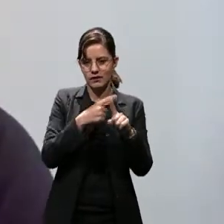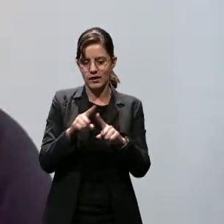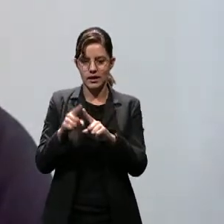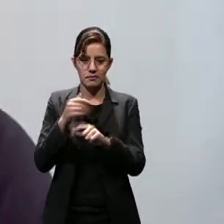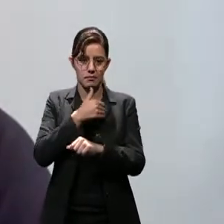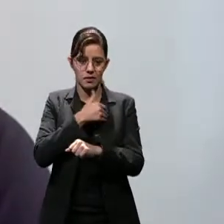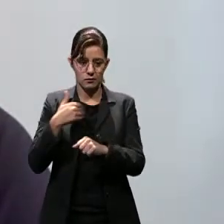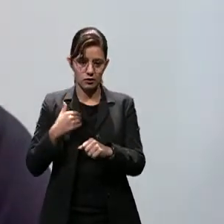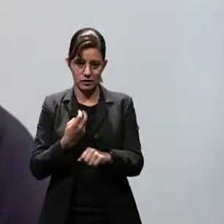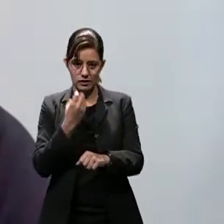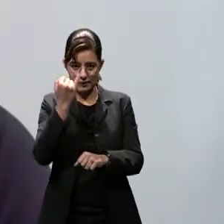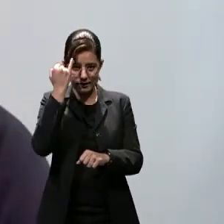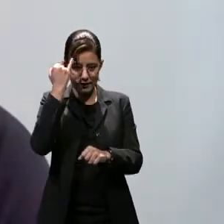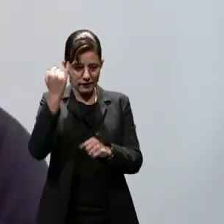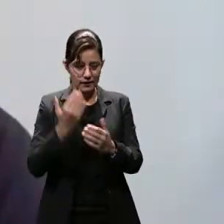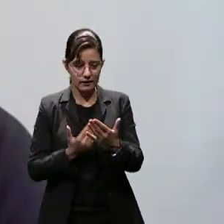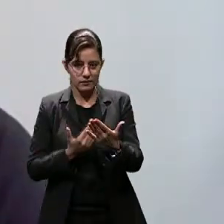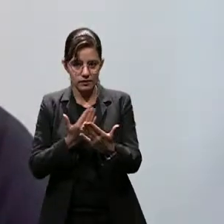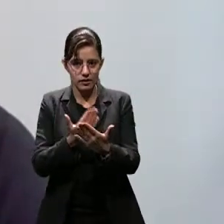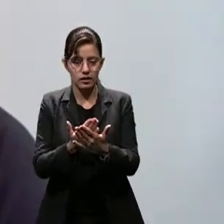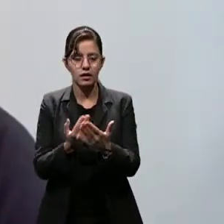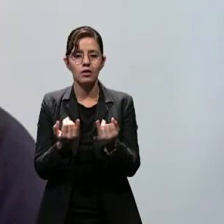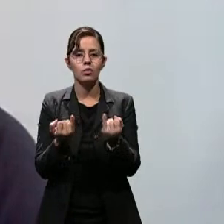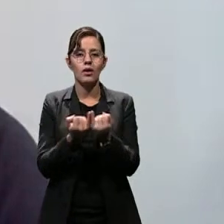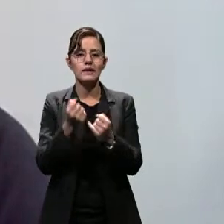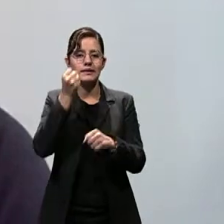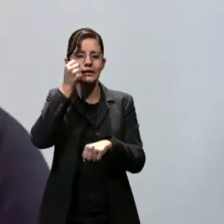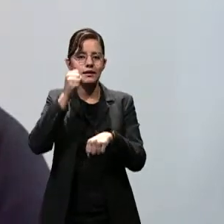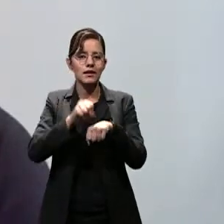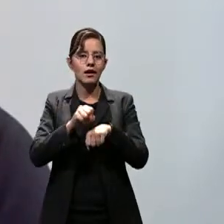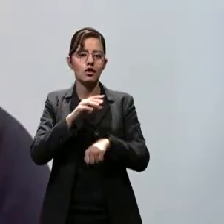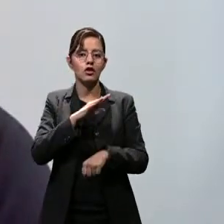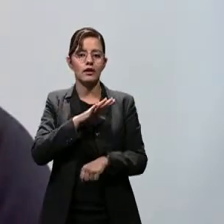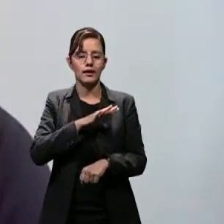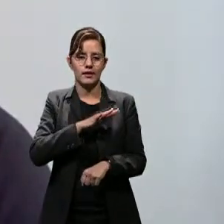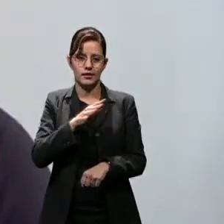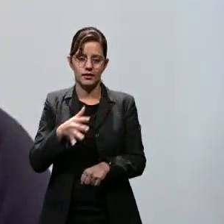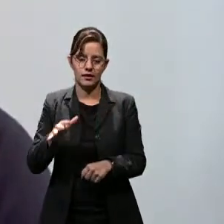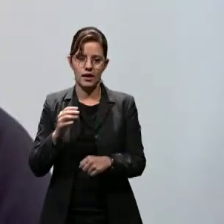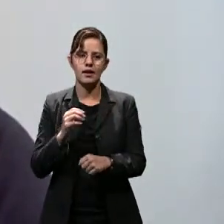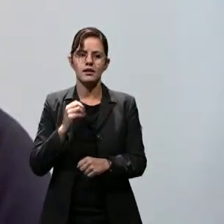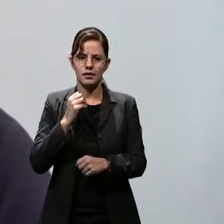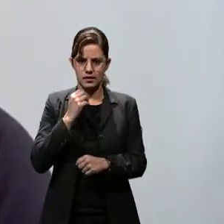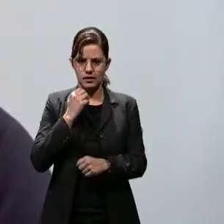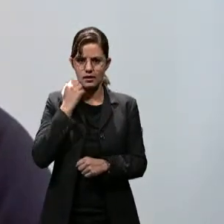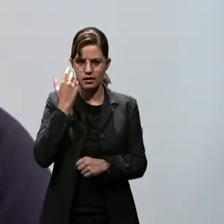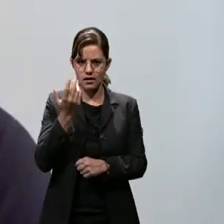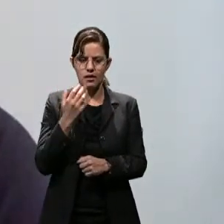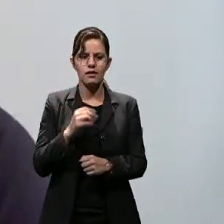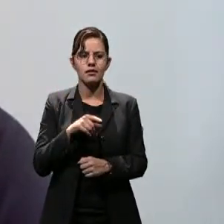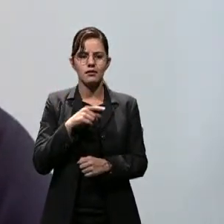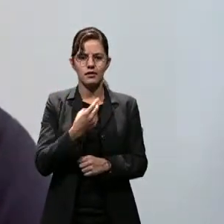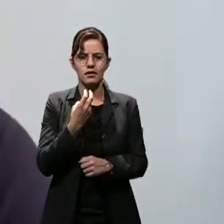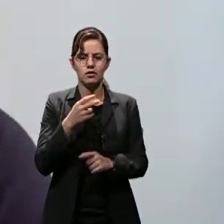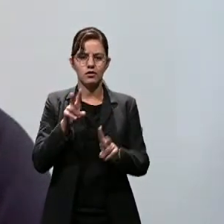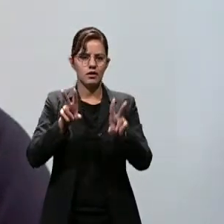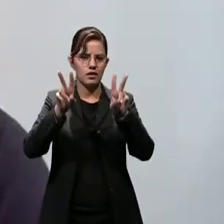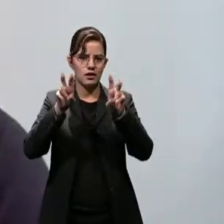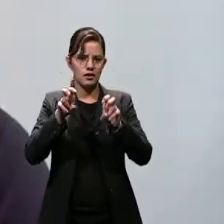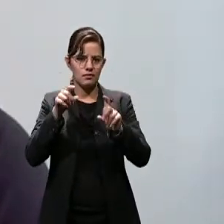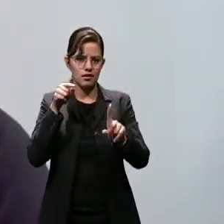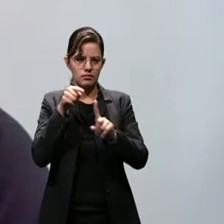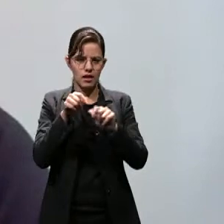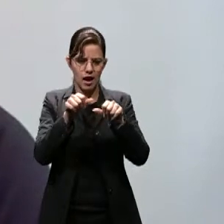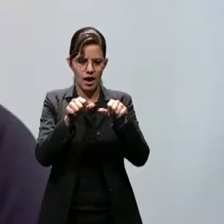also have been adopted inside the organization, and in the management of our secretary, we have institutionalized parity as a